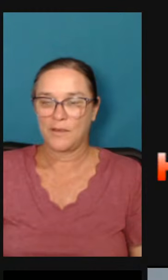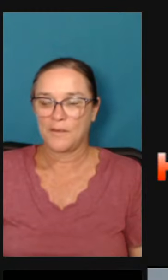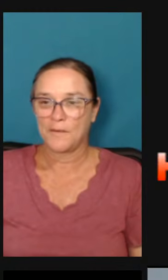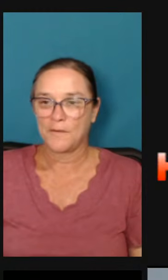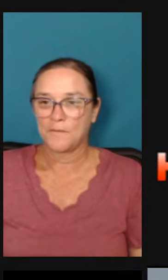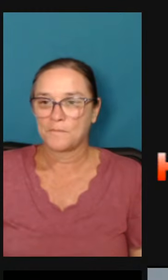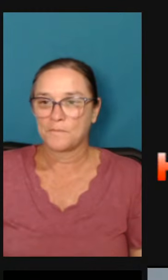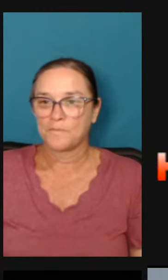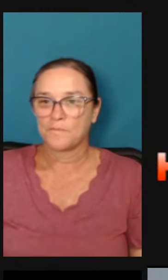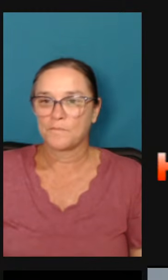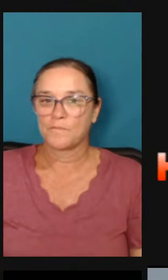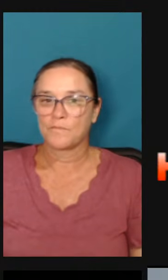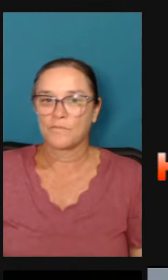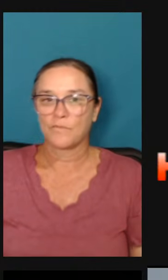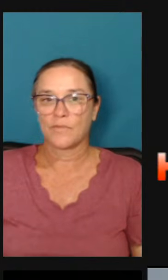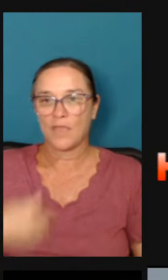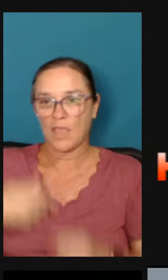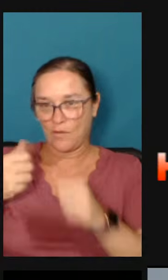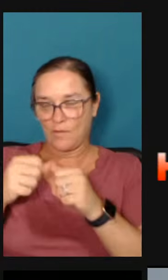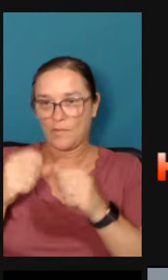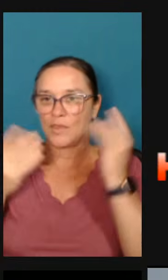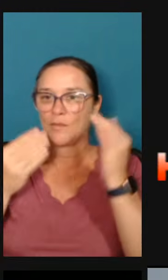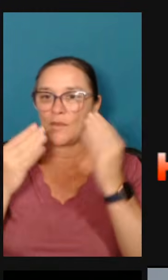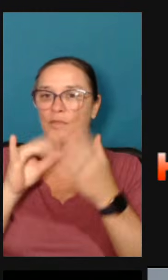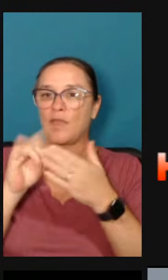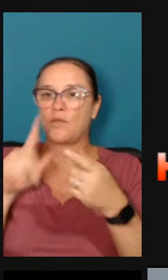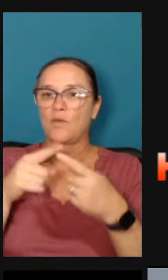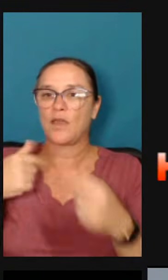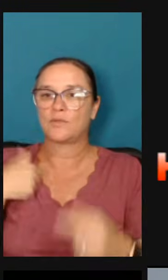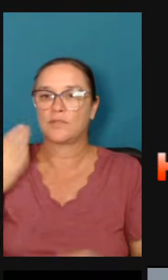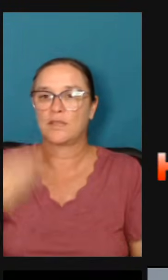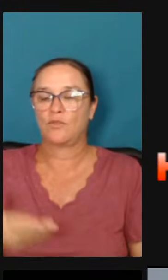And I remember thinking that when I was there that day.